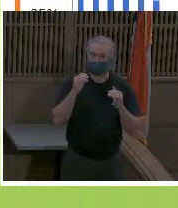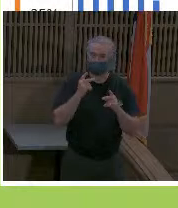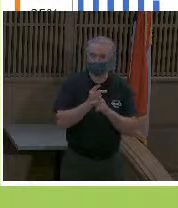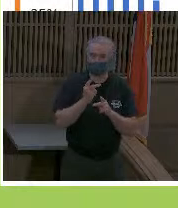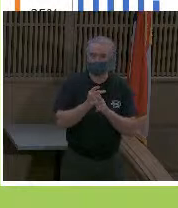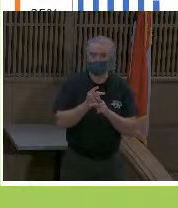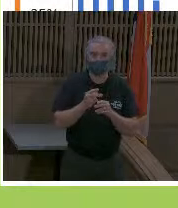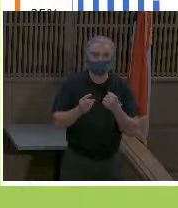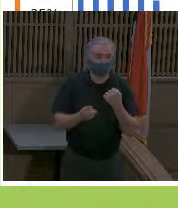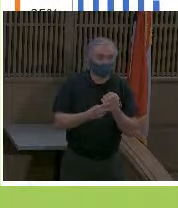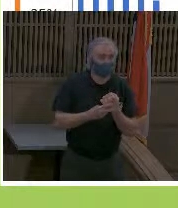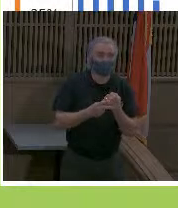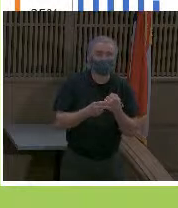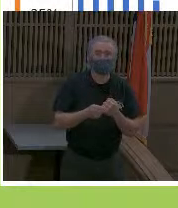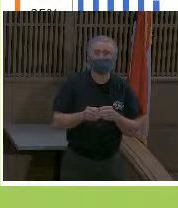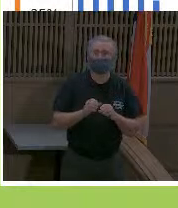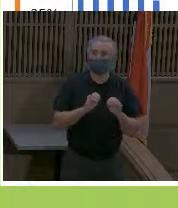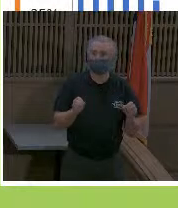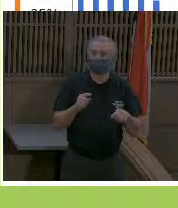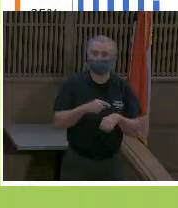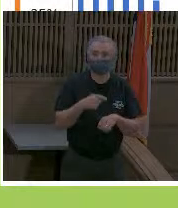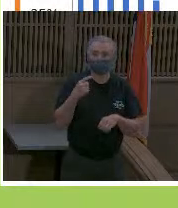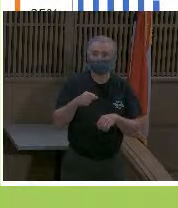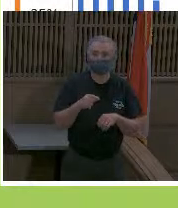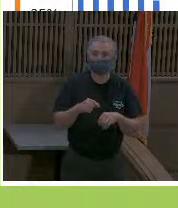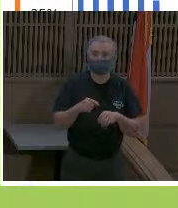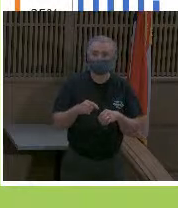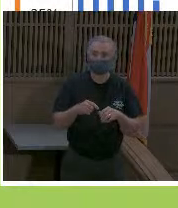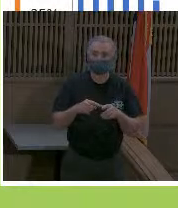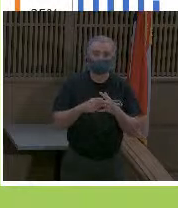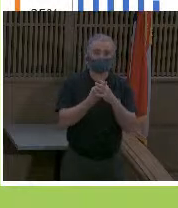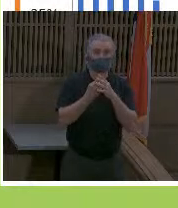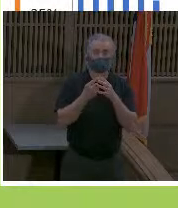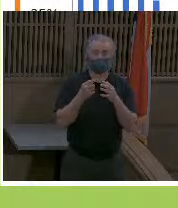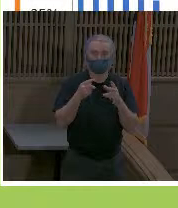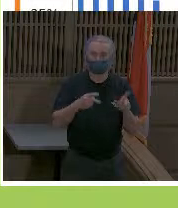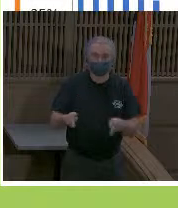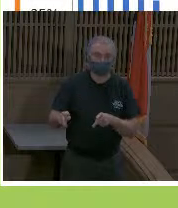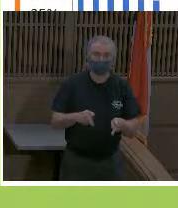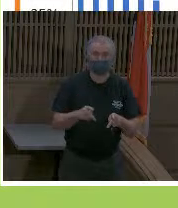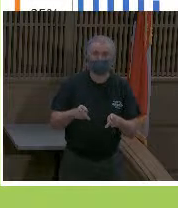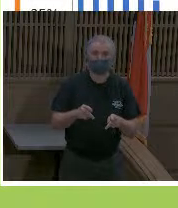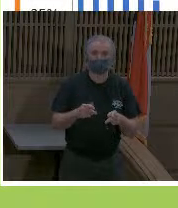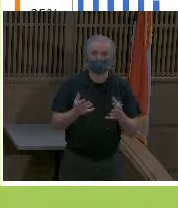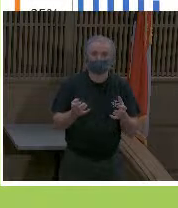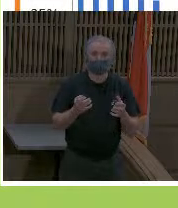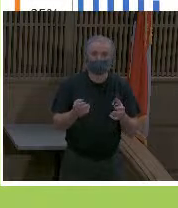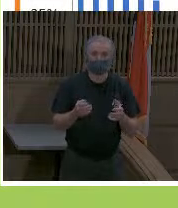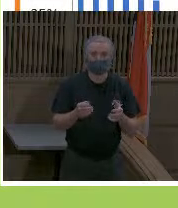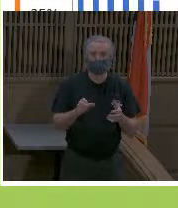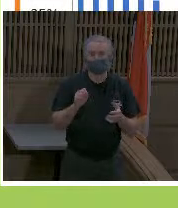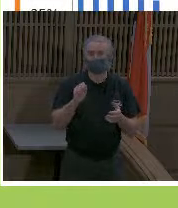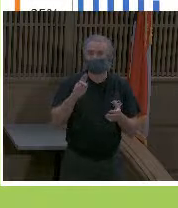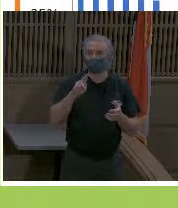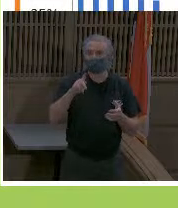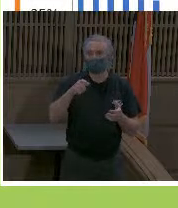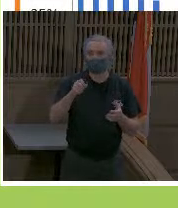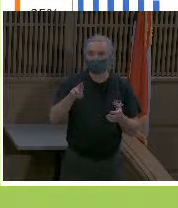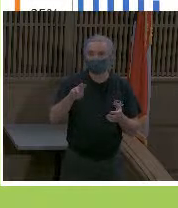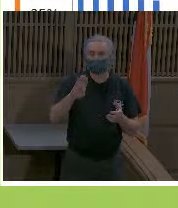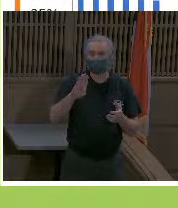this is absolutely no time for us to let our guard down. And I know that everybody is looking forward to the Super Bowl. All right, let me go ahead and spoil it